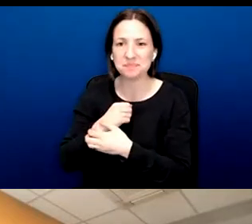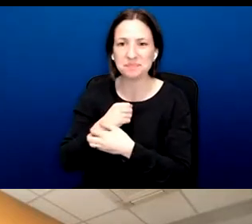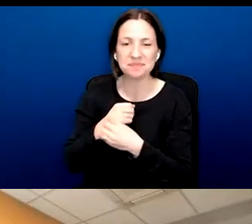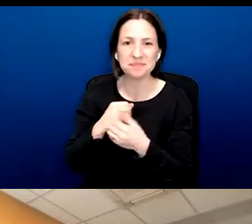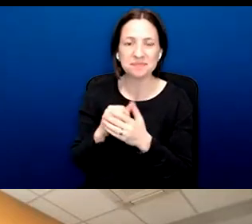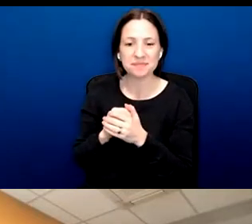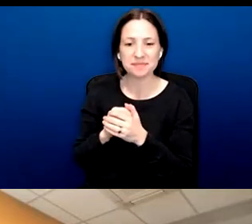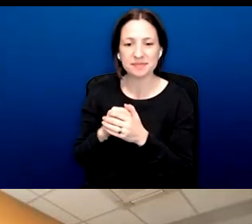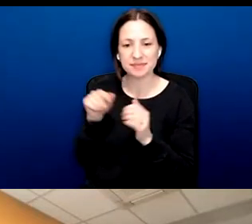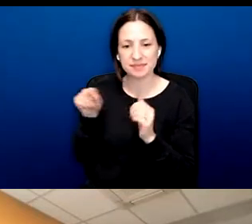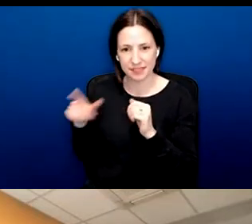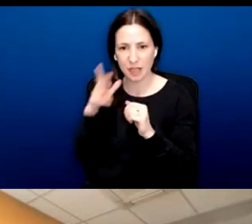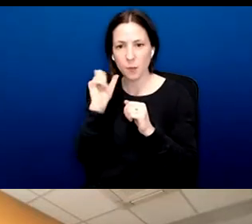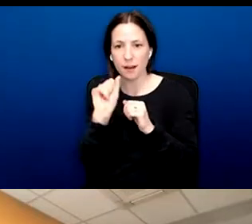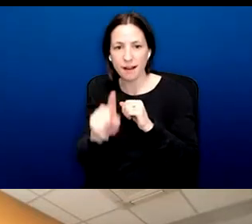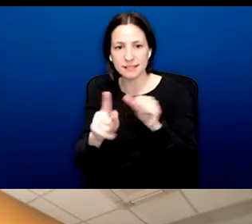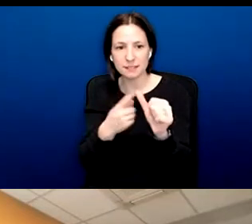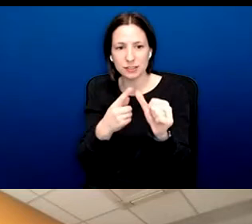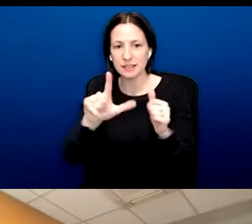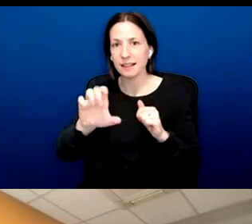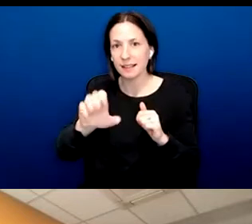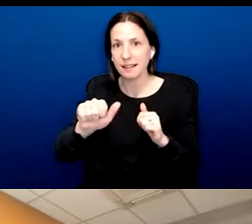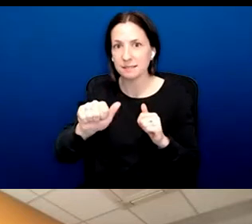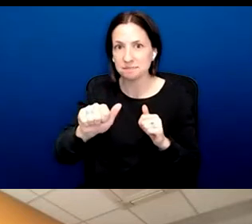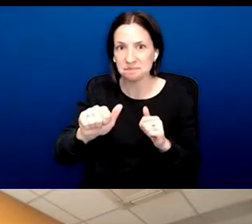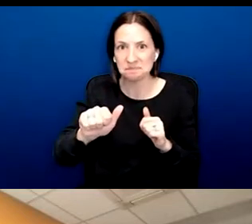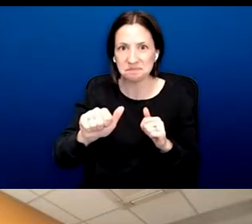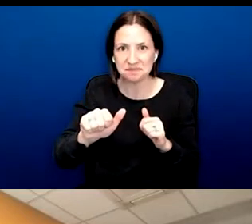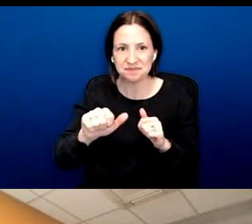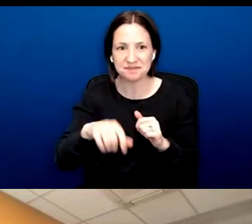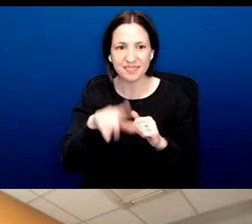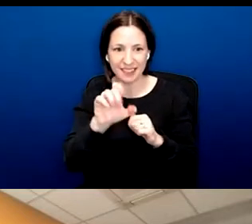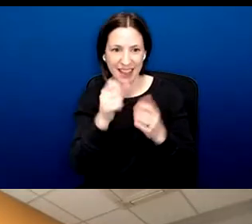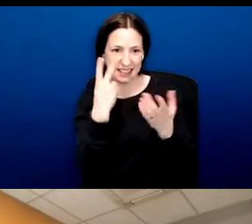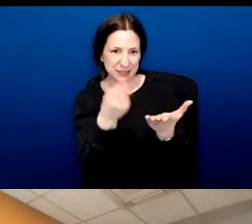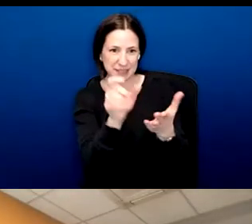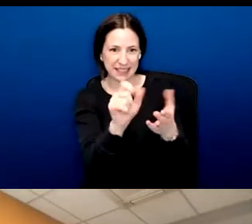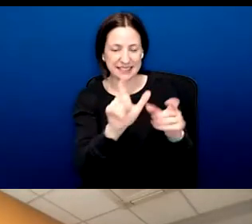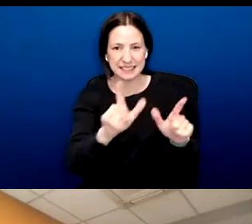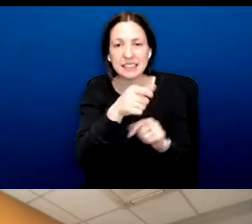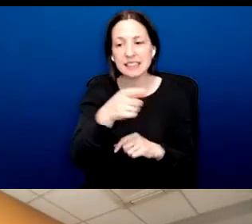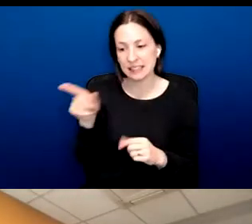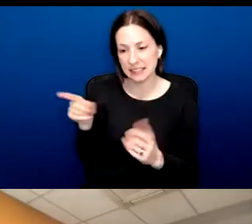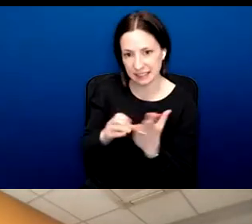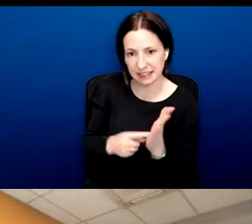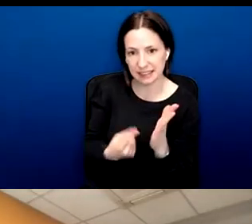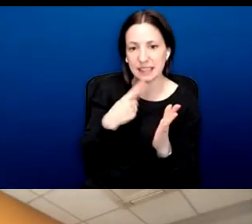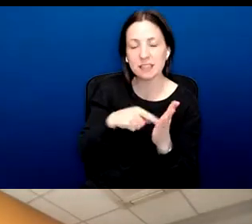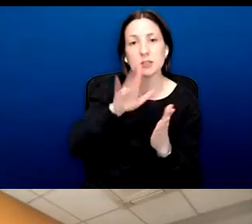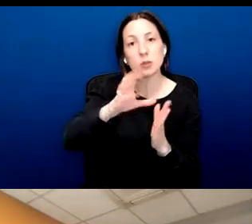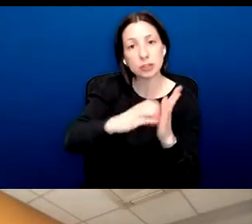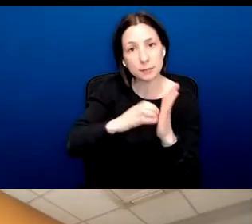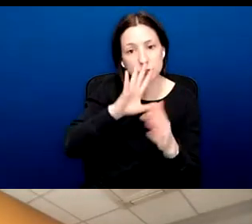and I'll start with Leah here. Leah's here. Yeah, there she is. Okay, I see Leah. Your chapter makes a compelling case for